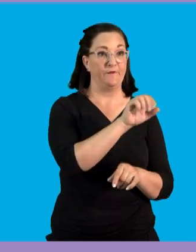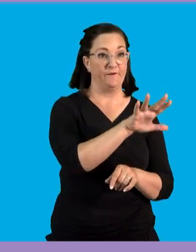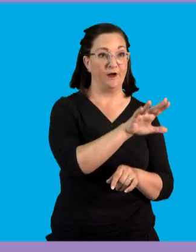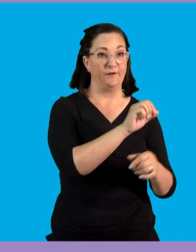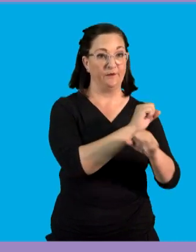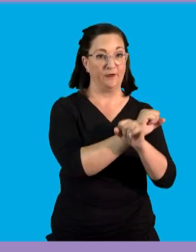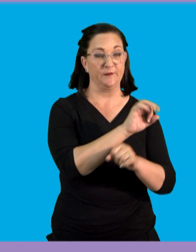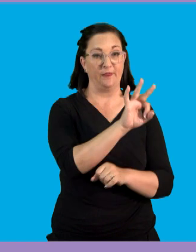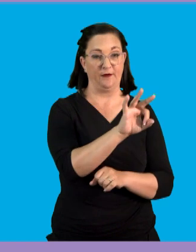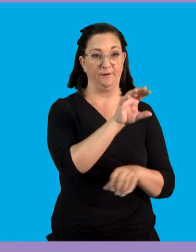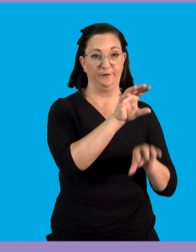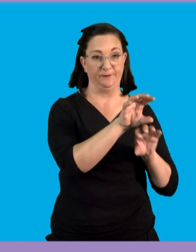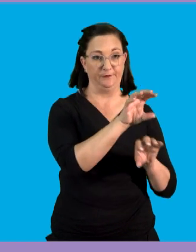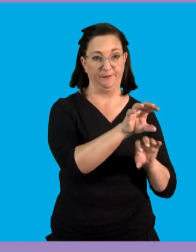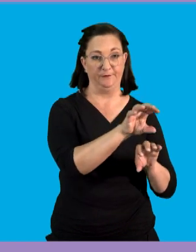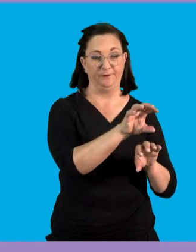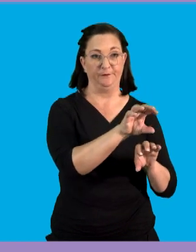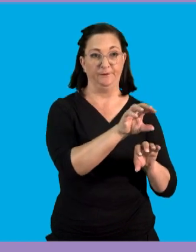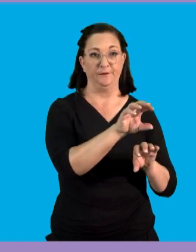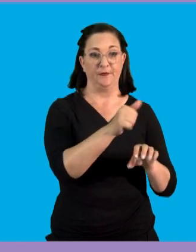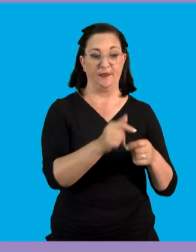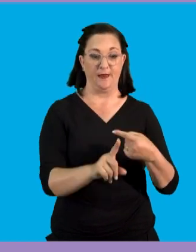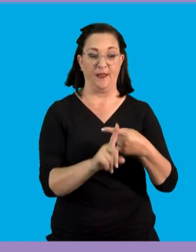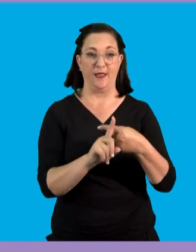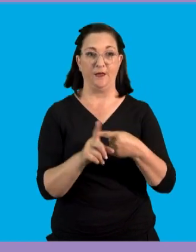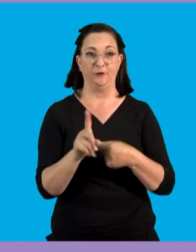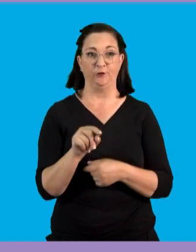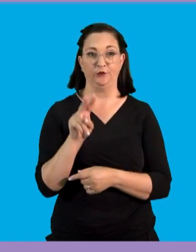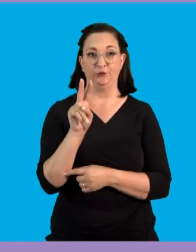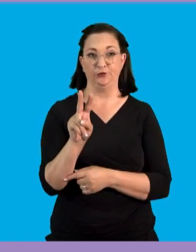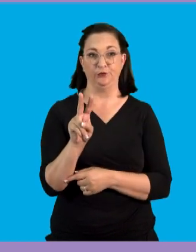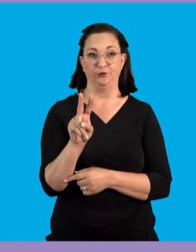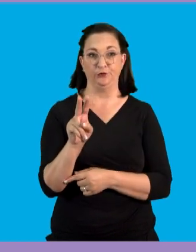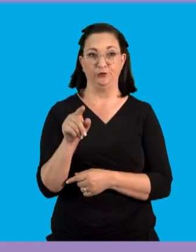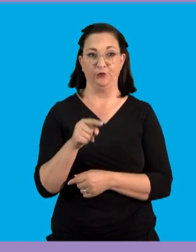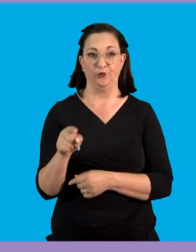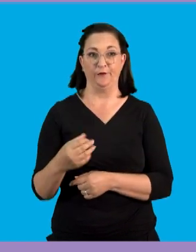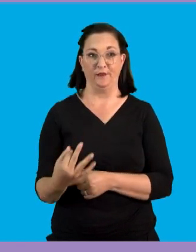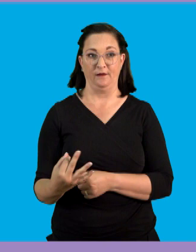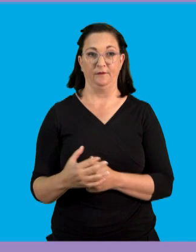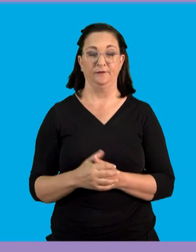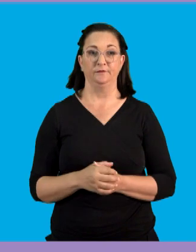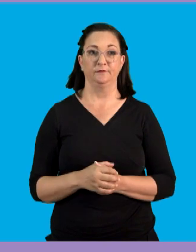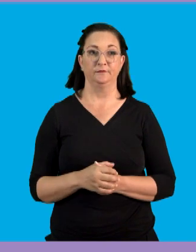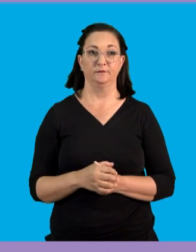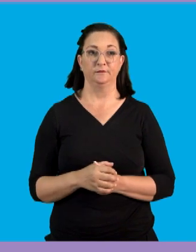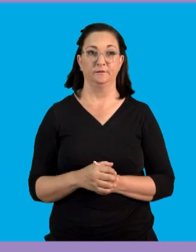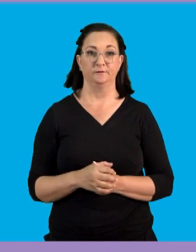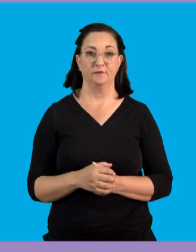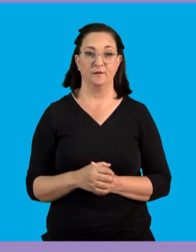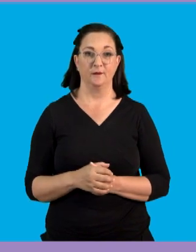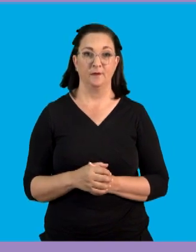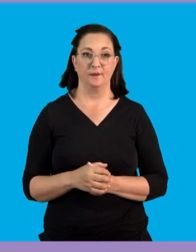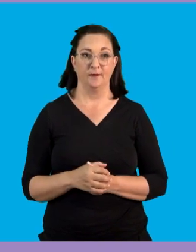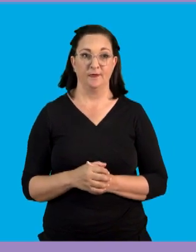numerator as well by 3. We are going to add this to the 2/3.